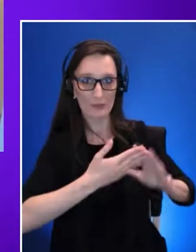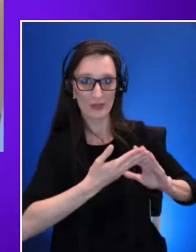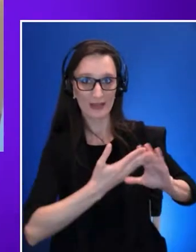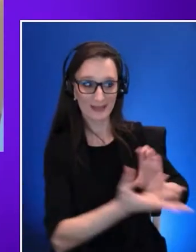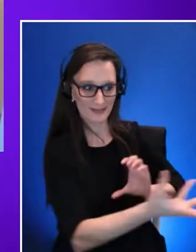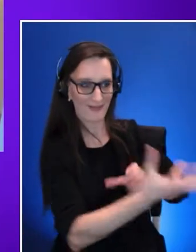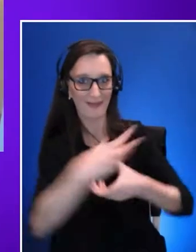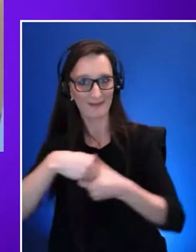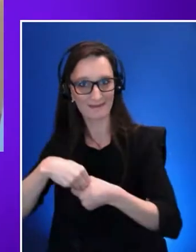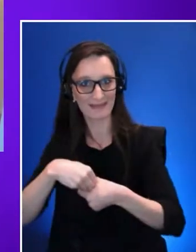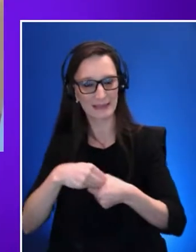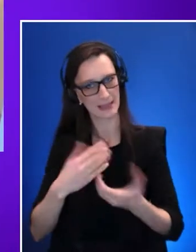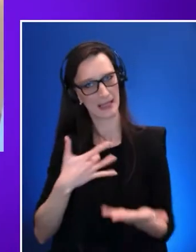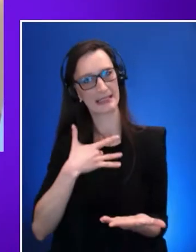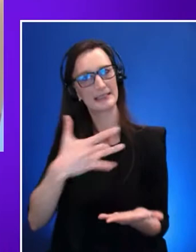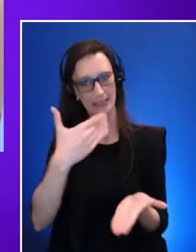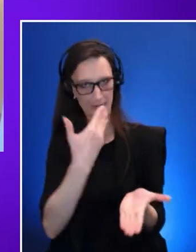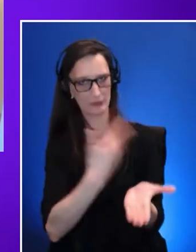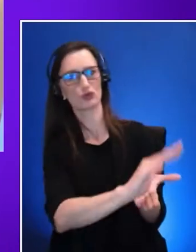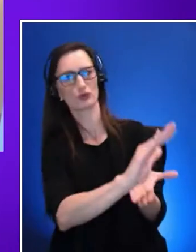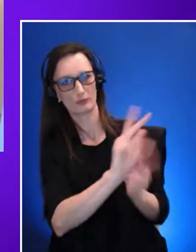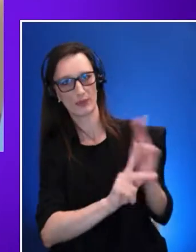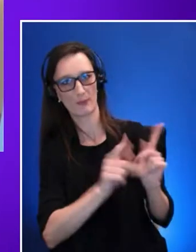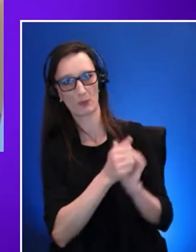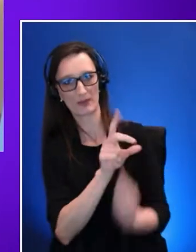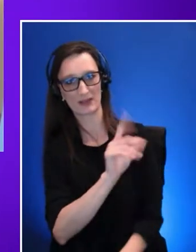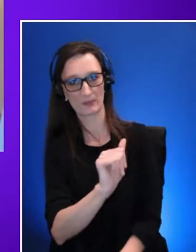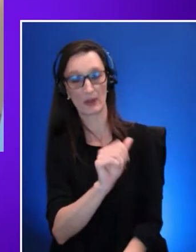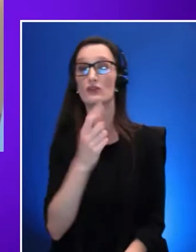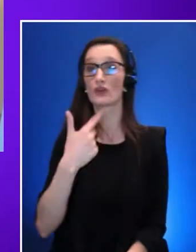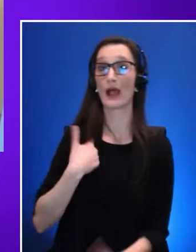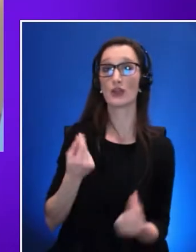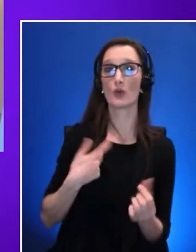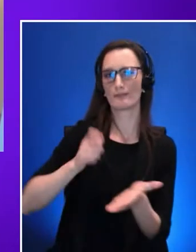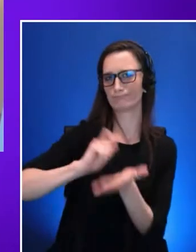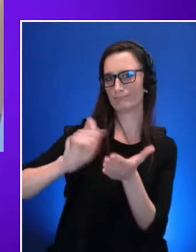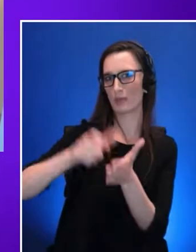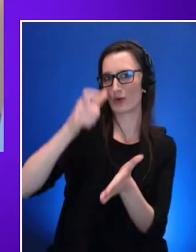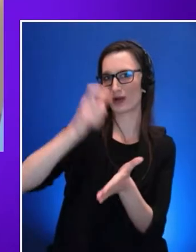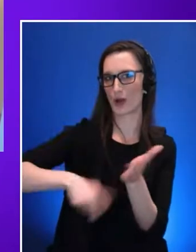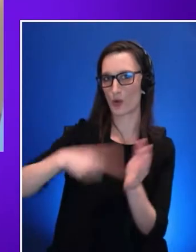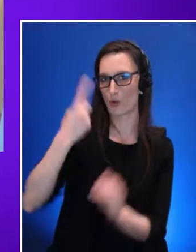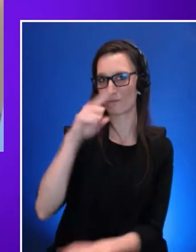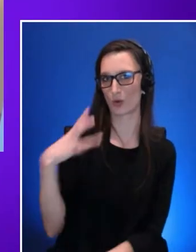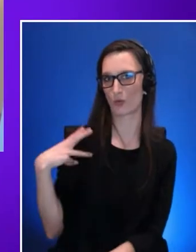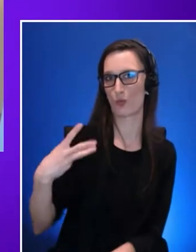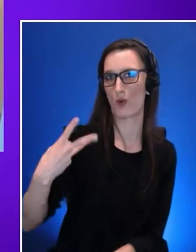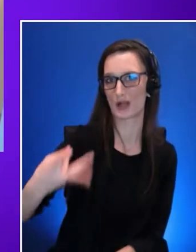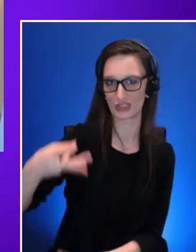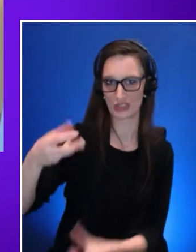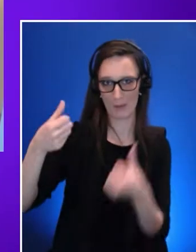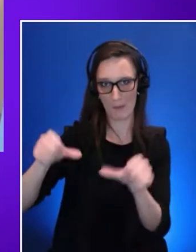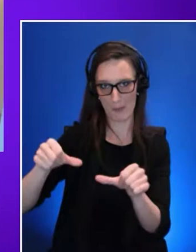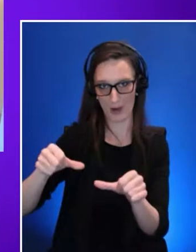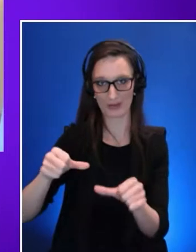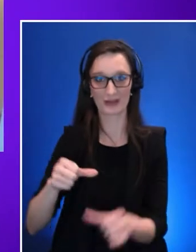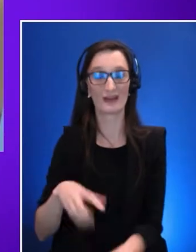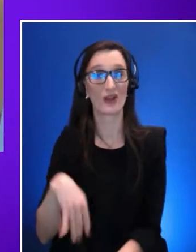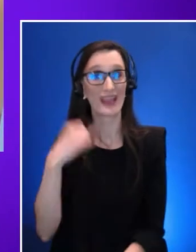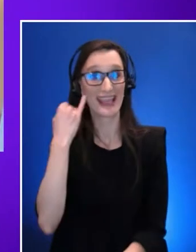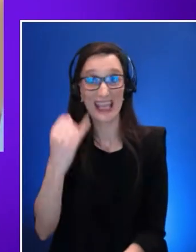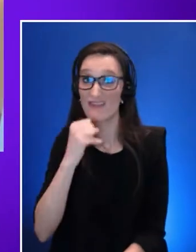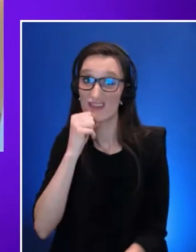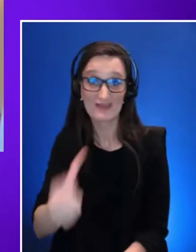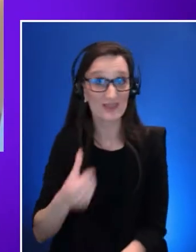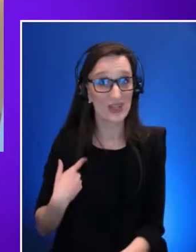disabilities. And so I wrote an article for the Huffington Post called "If You Don't Really Mean Inclusion, Shut the F Up." And that